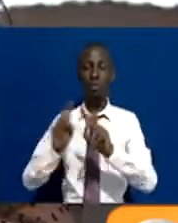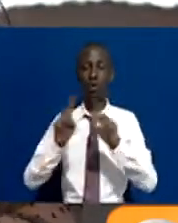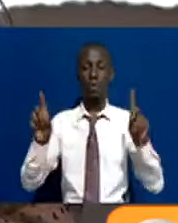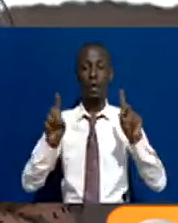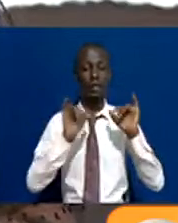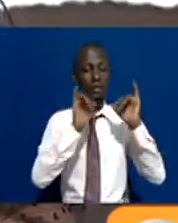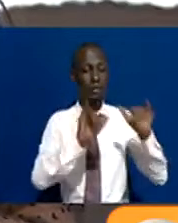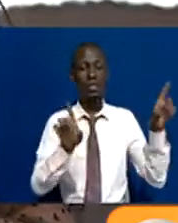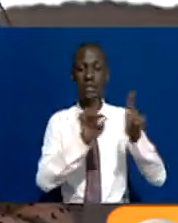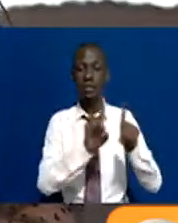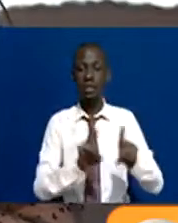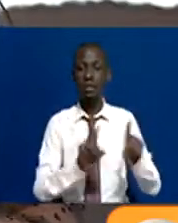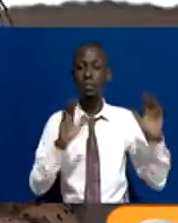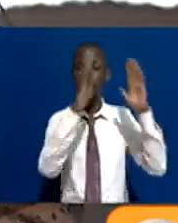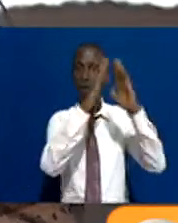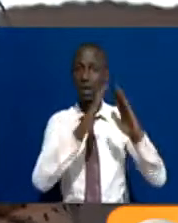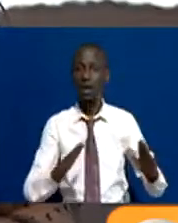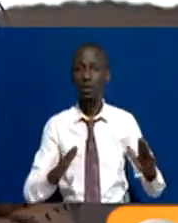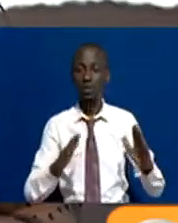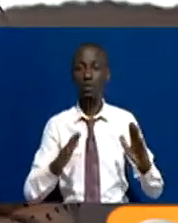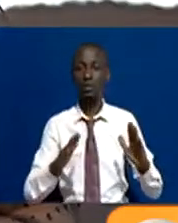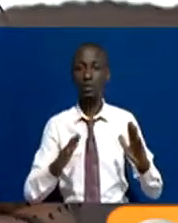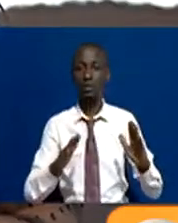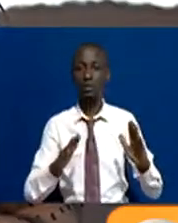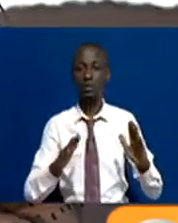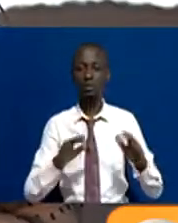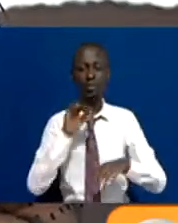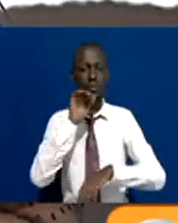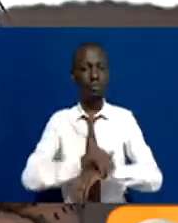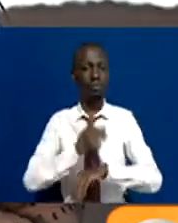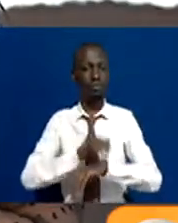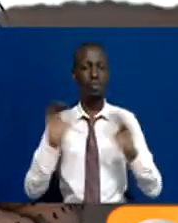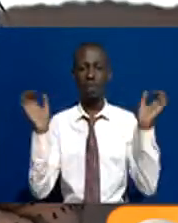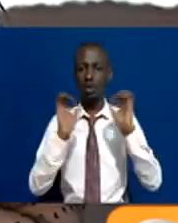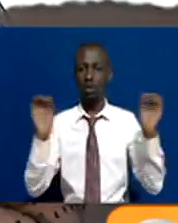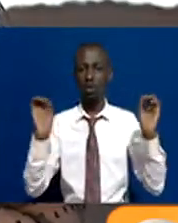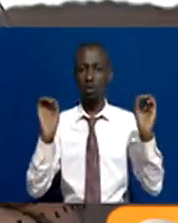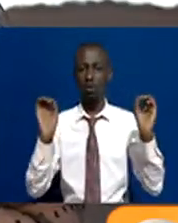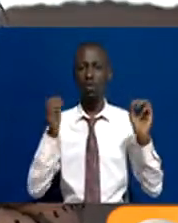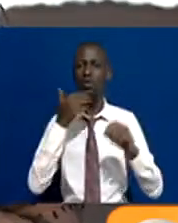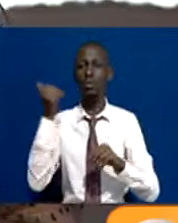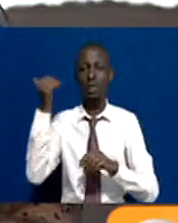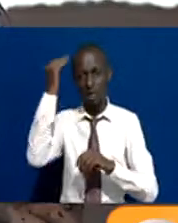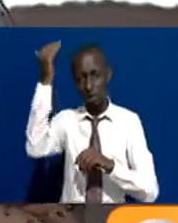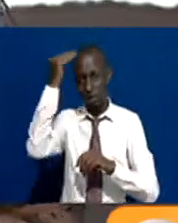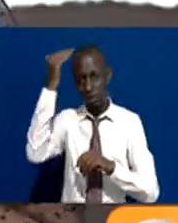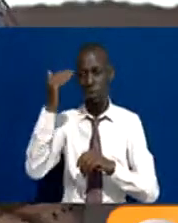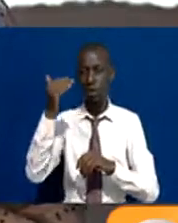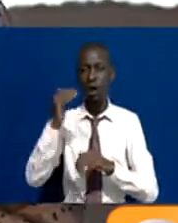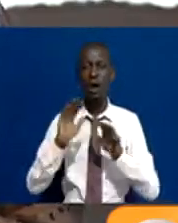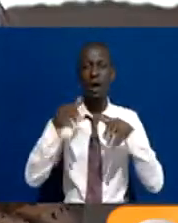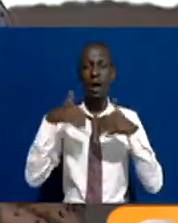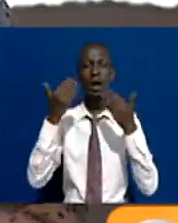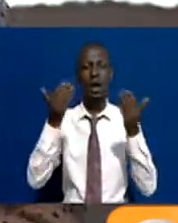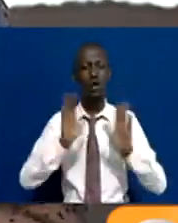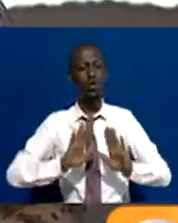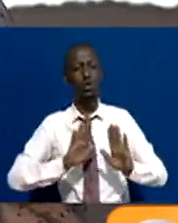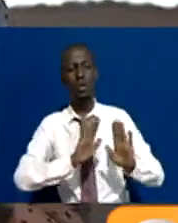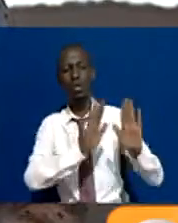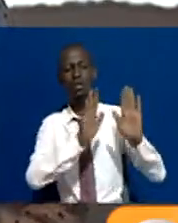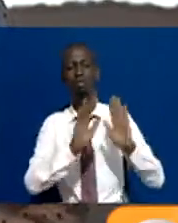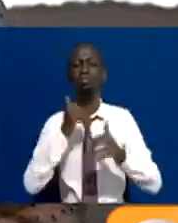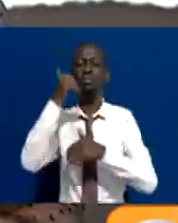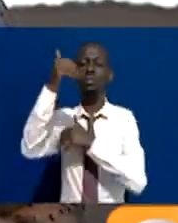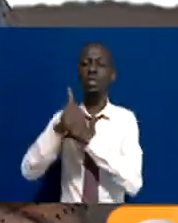home, that's like it's not advisable. You need to know where you're going first, where you're exiting to first. You need shelter, you